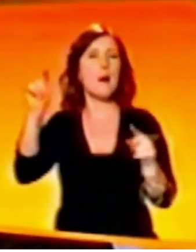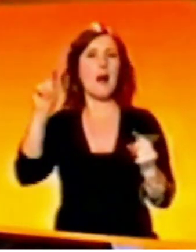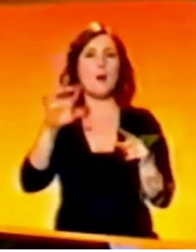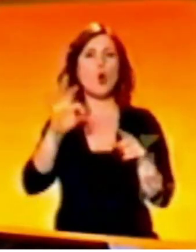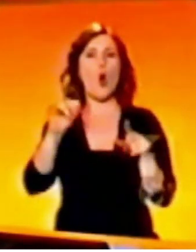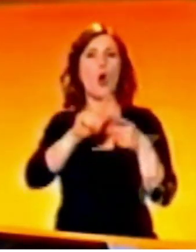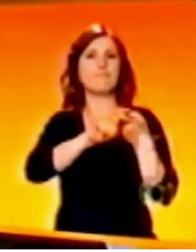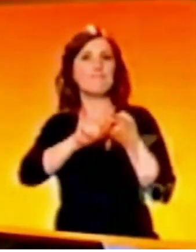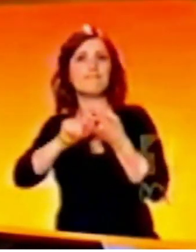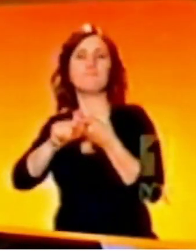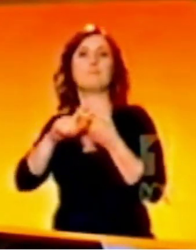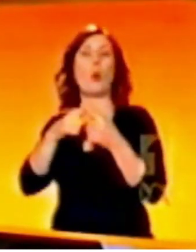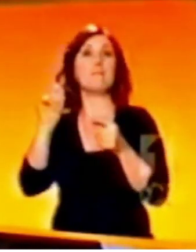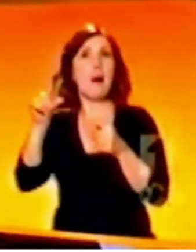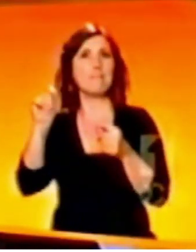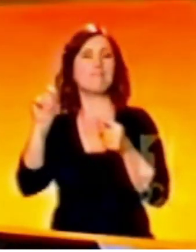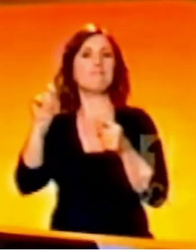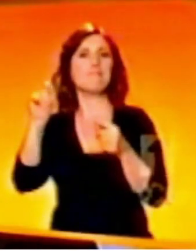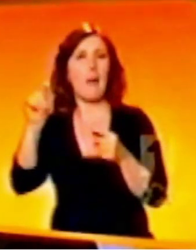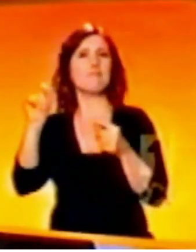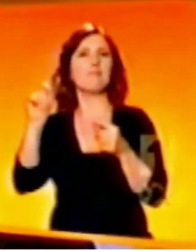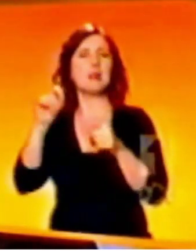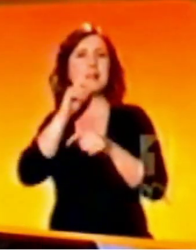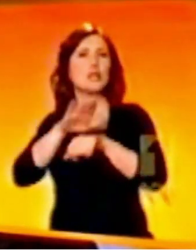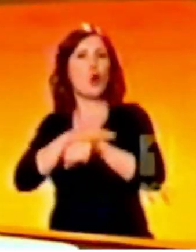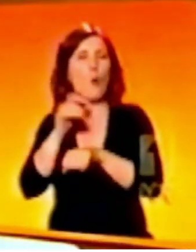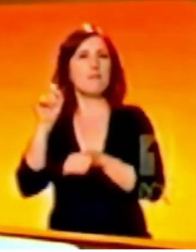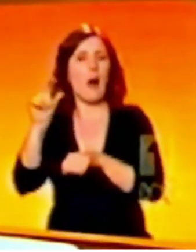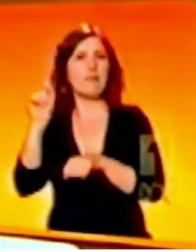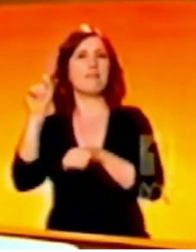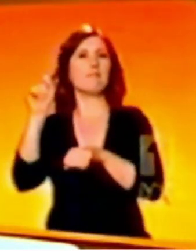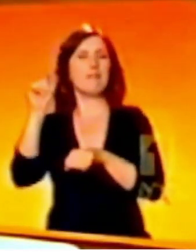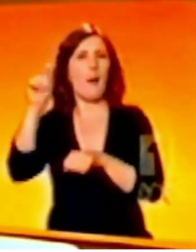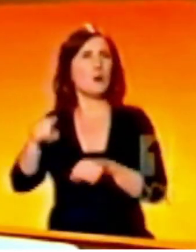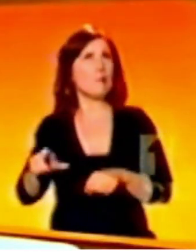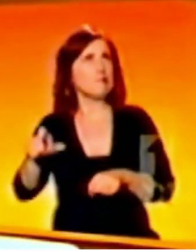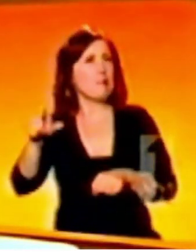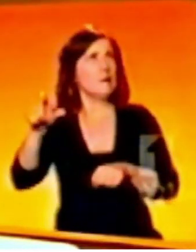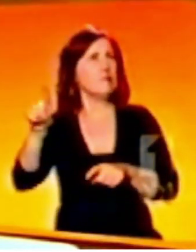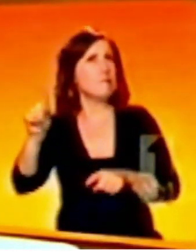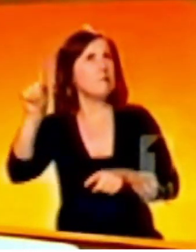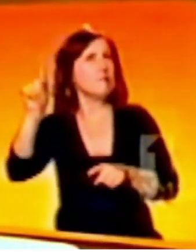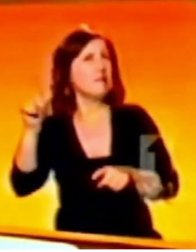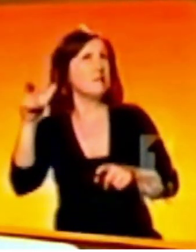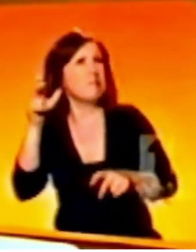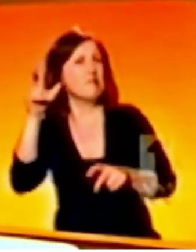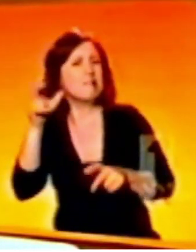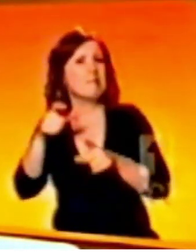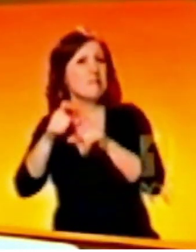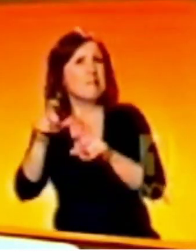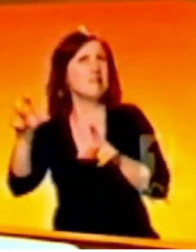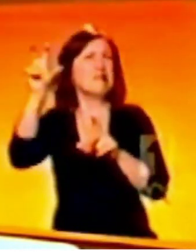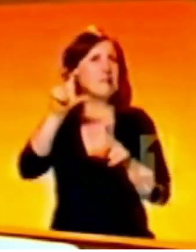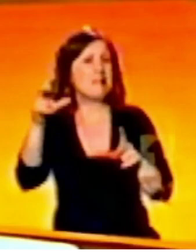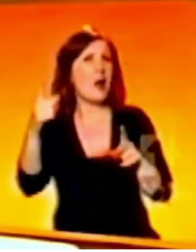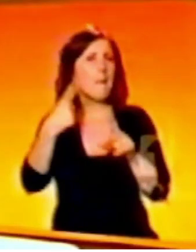continuous sound, and so the response is quite slow. In addition, it doesn't use the stereo field to tell you where the